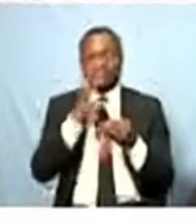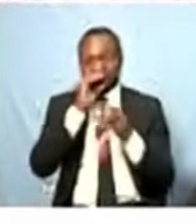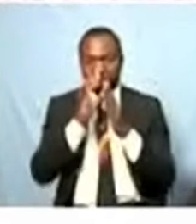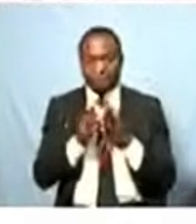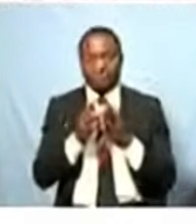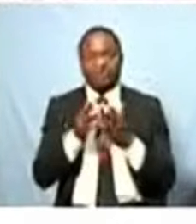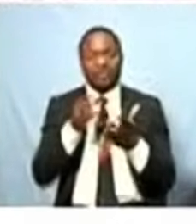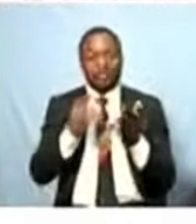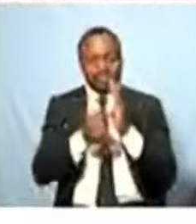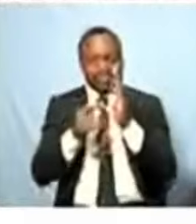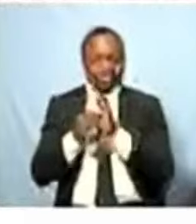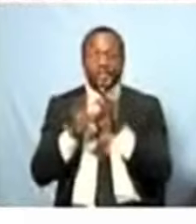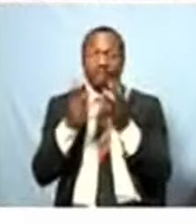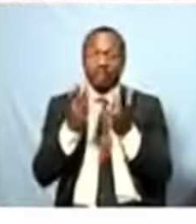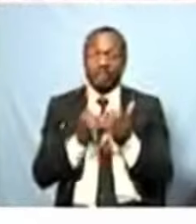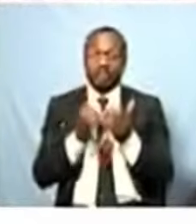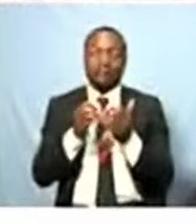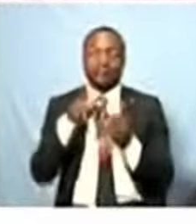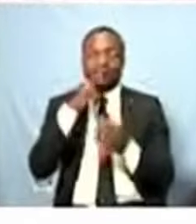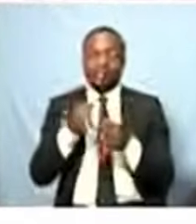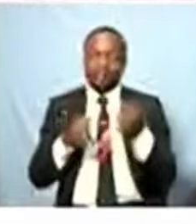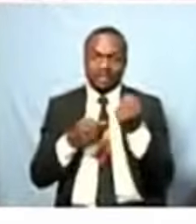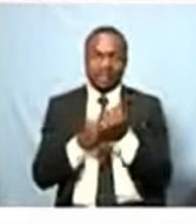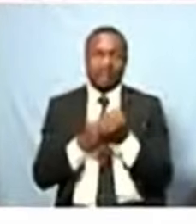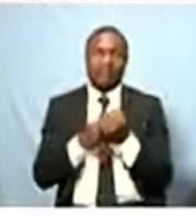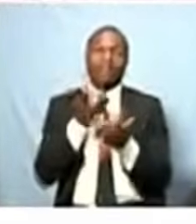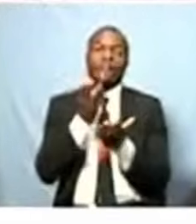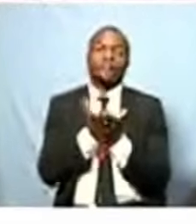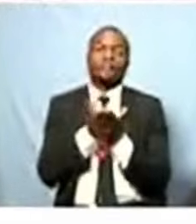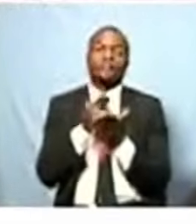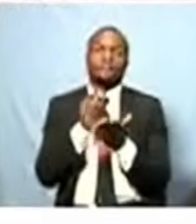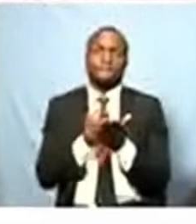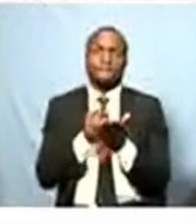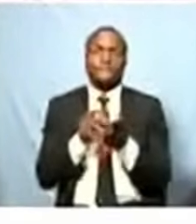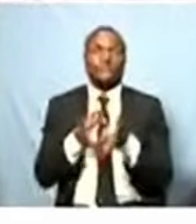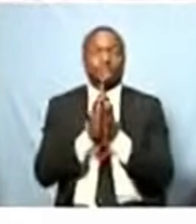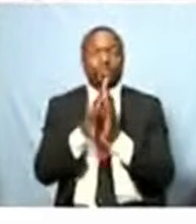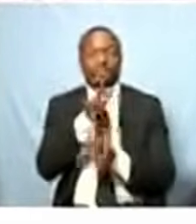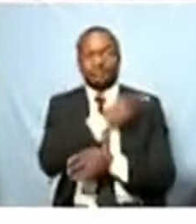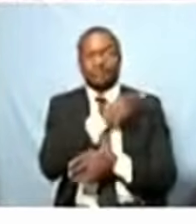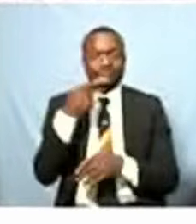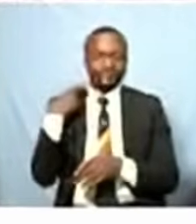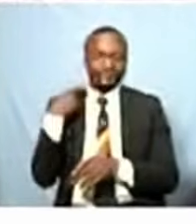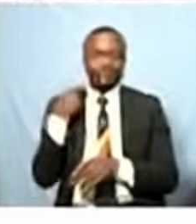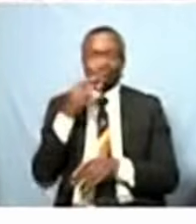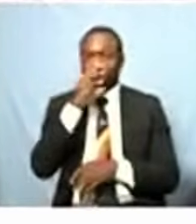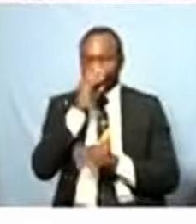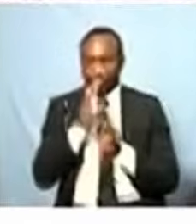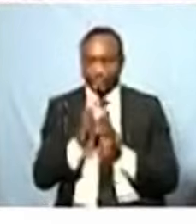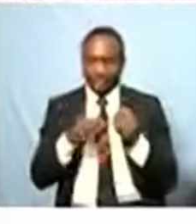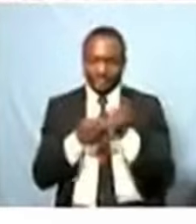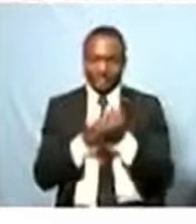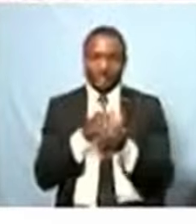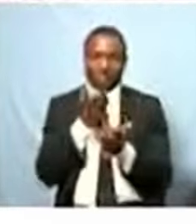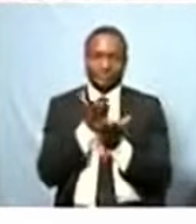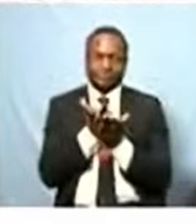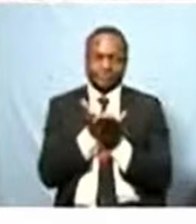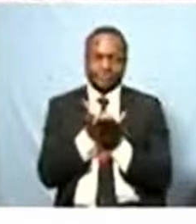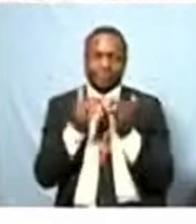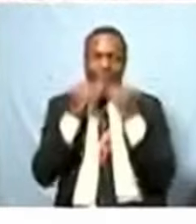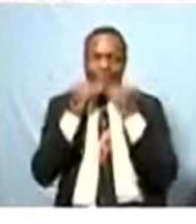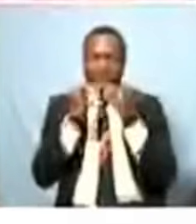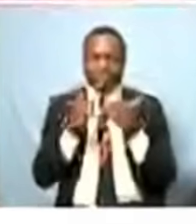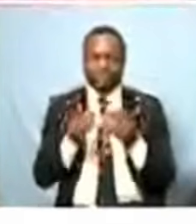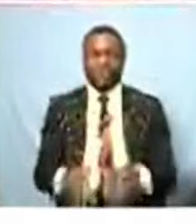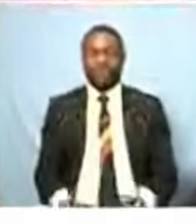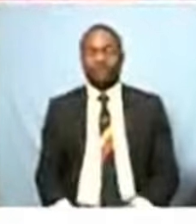with these points, I wish to mention that I second this motion and urge this House, Madam Speaker, to support the motion. I